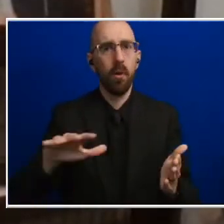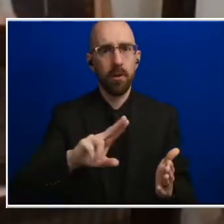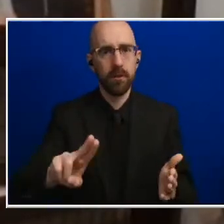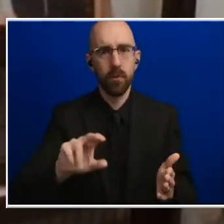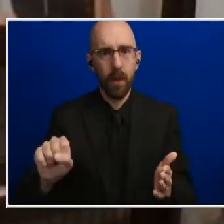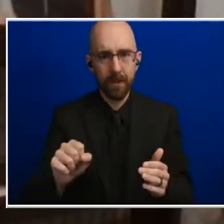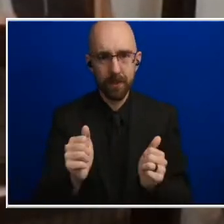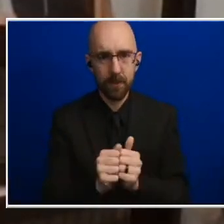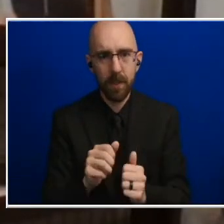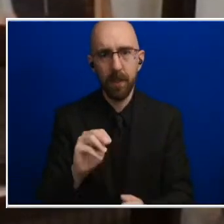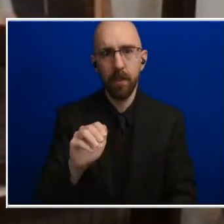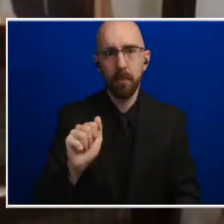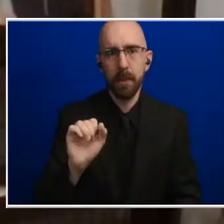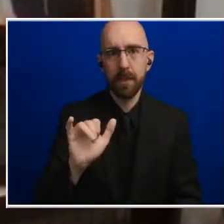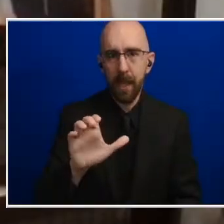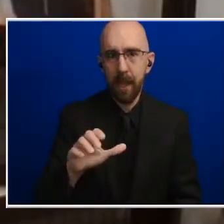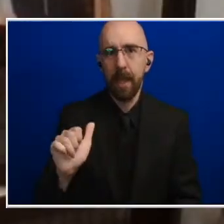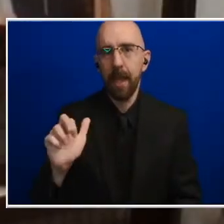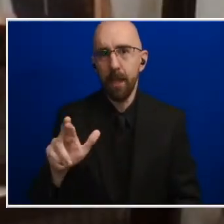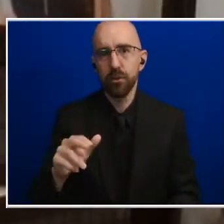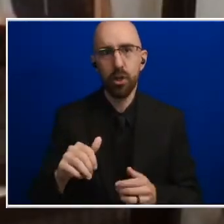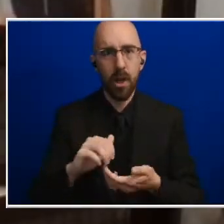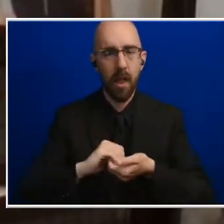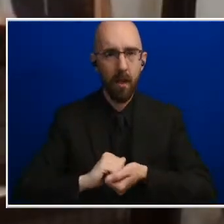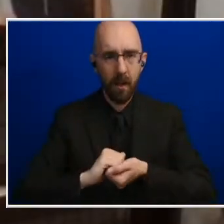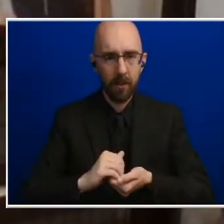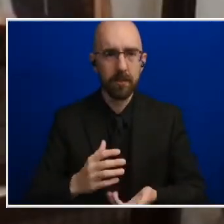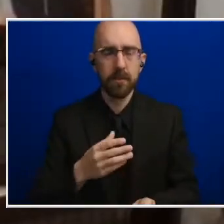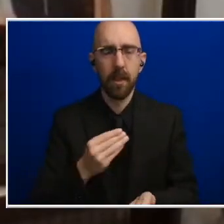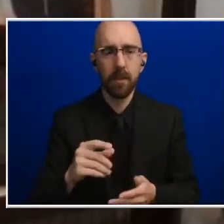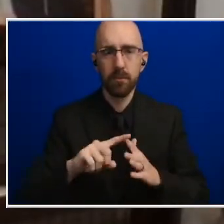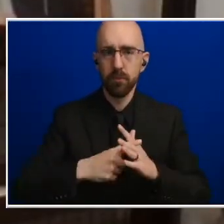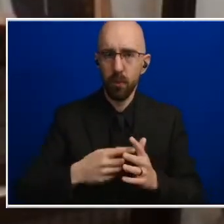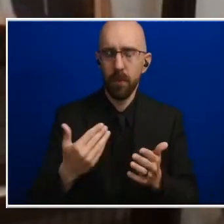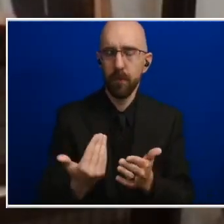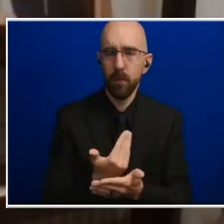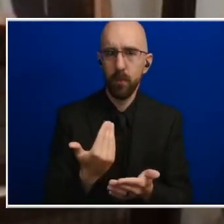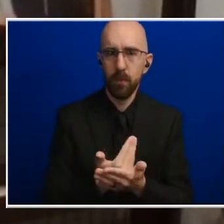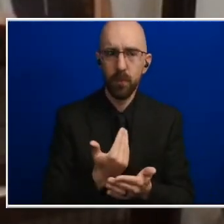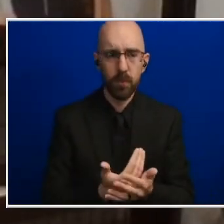Masonic Cancer Alliance, and then the start of a new